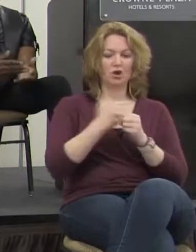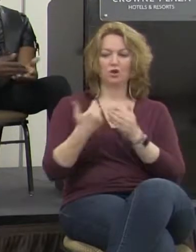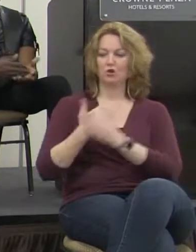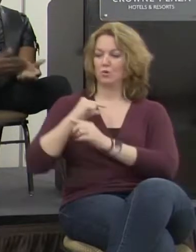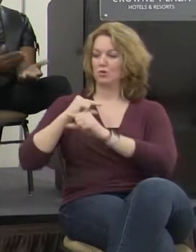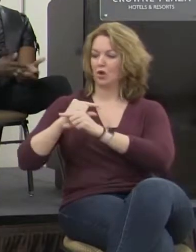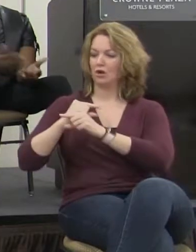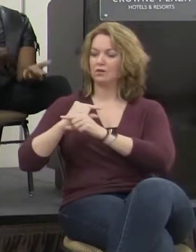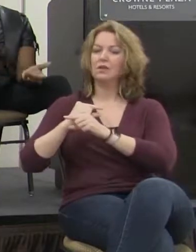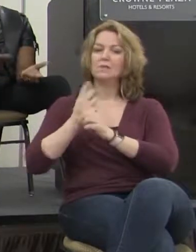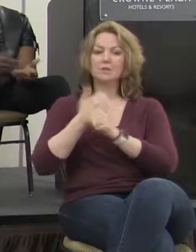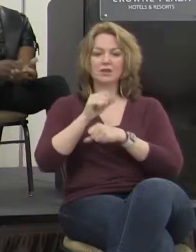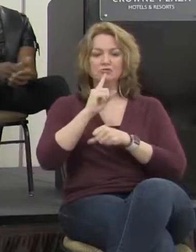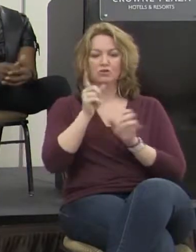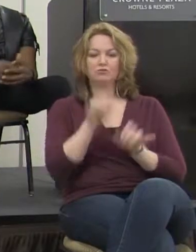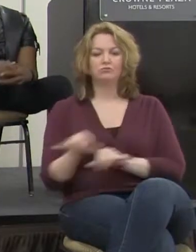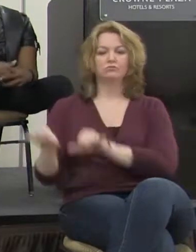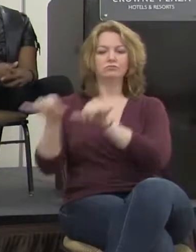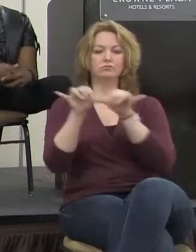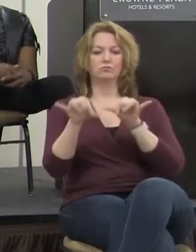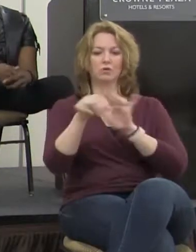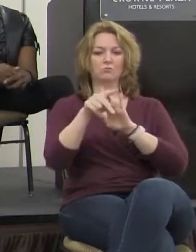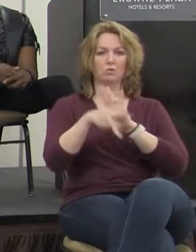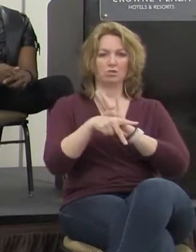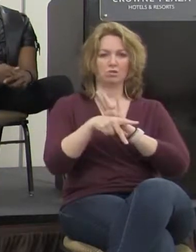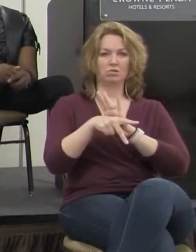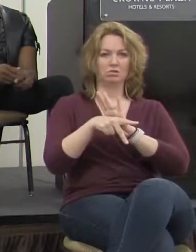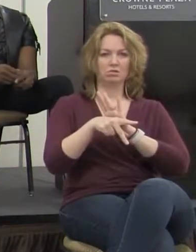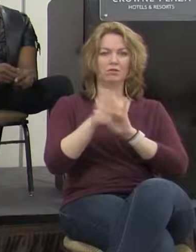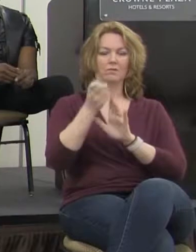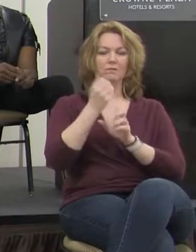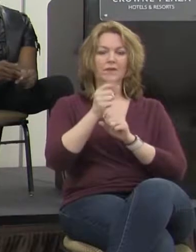standards and protocol. I think that same thing exists when it comes to